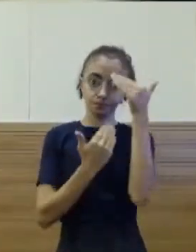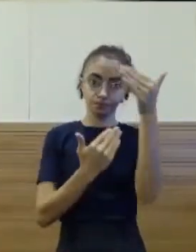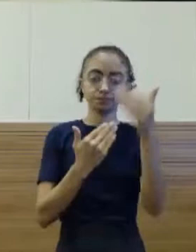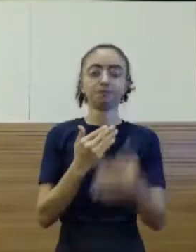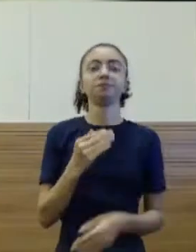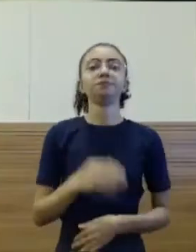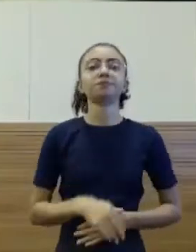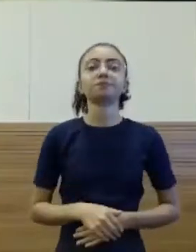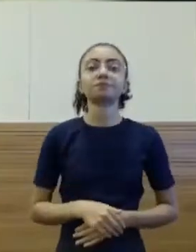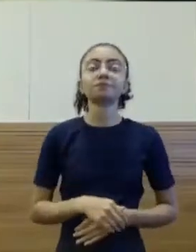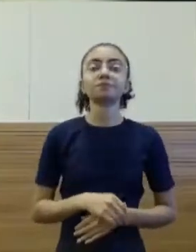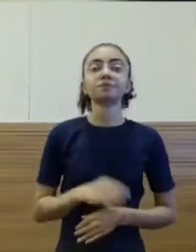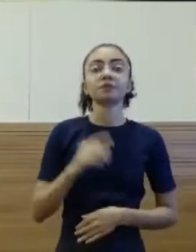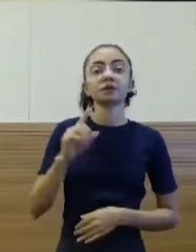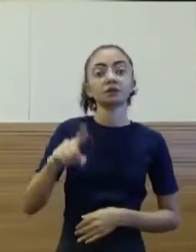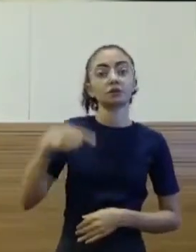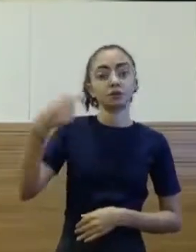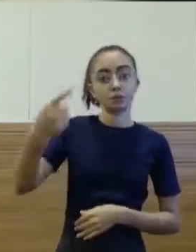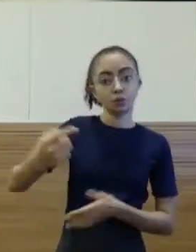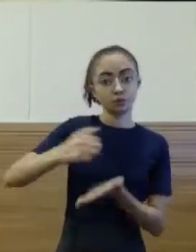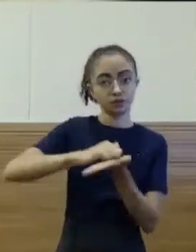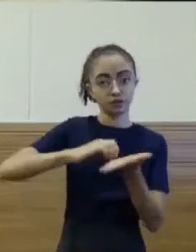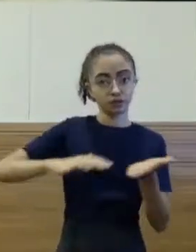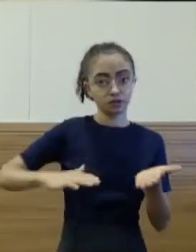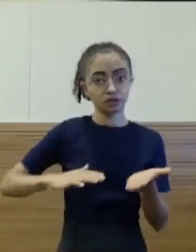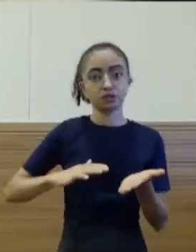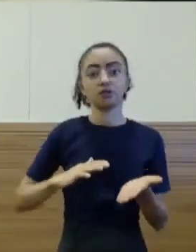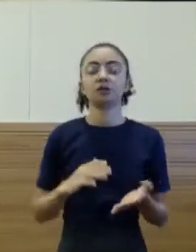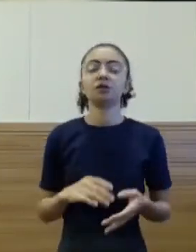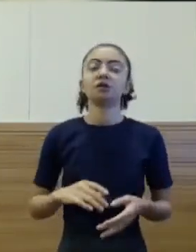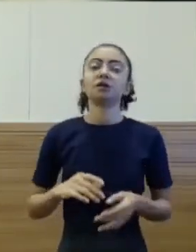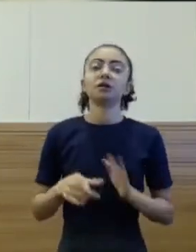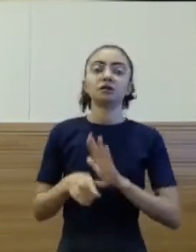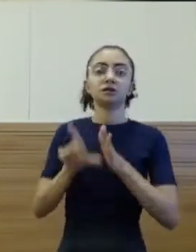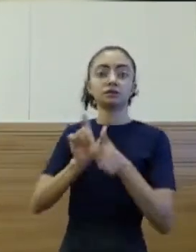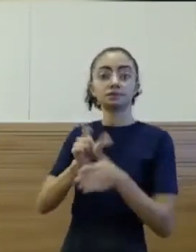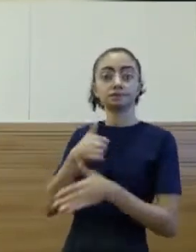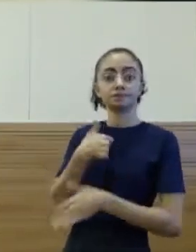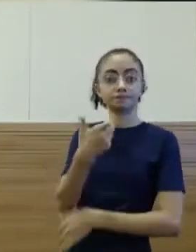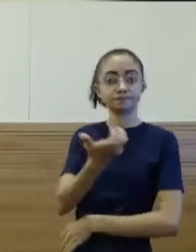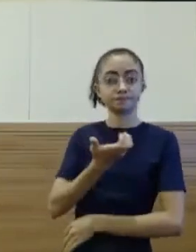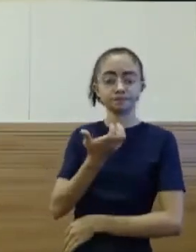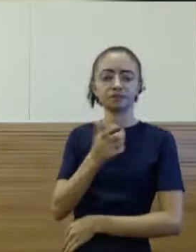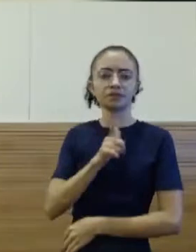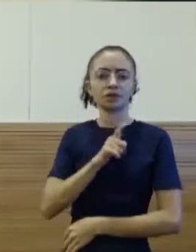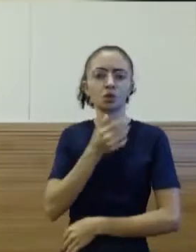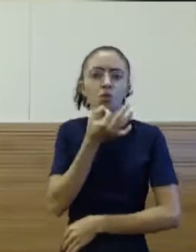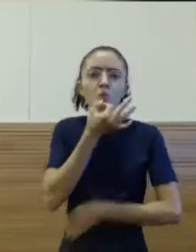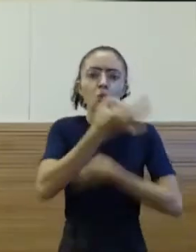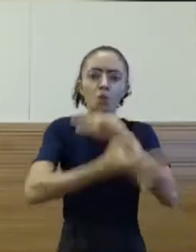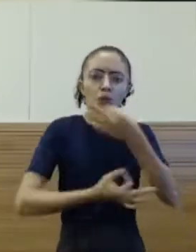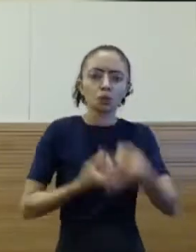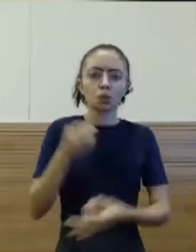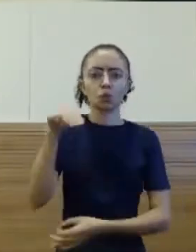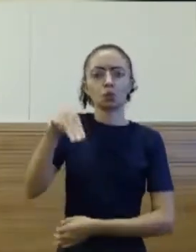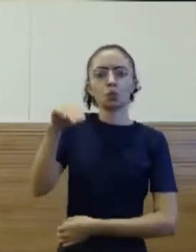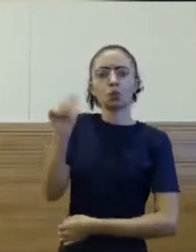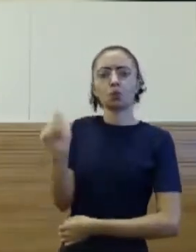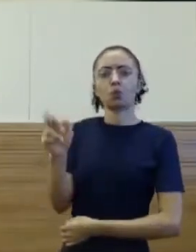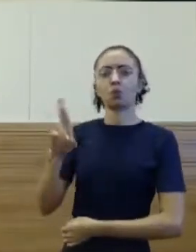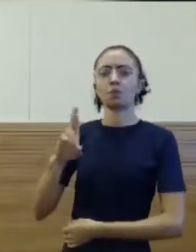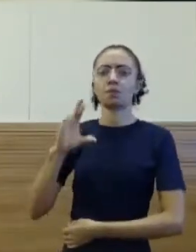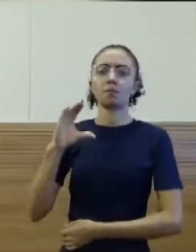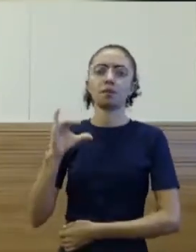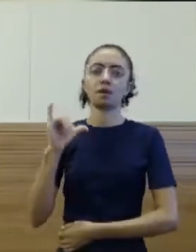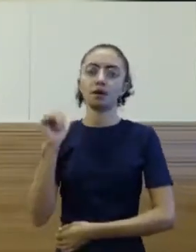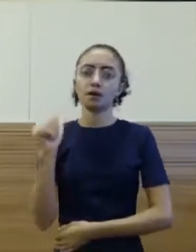Thank you, Ines. Before going towards the next activity, I just want, well, there was another comment from